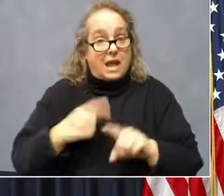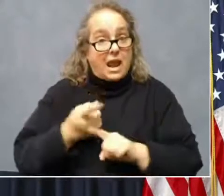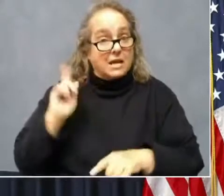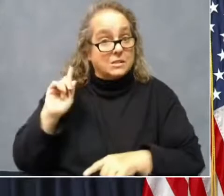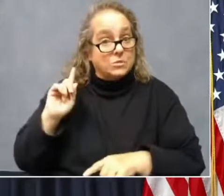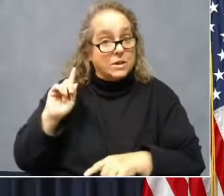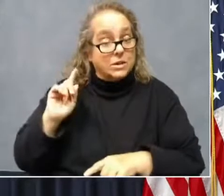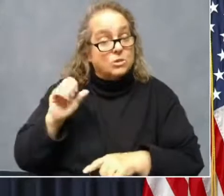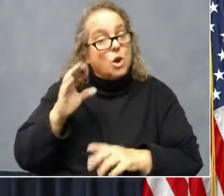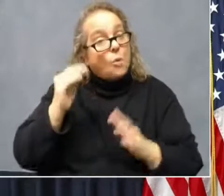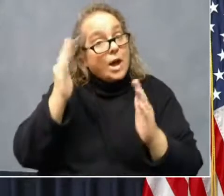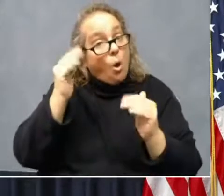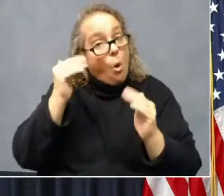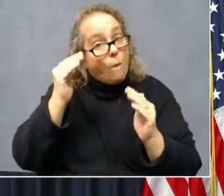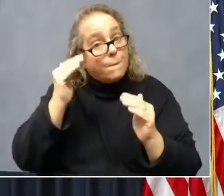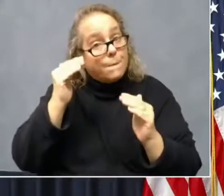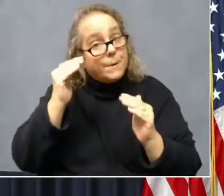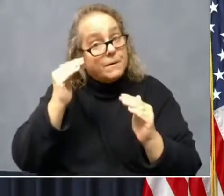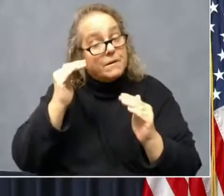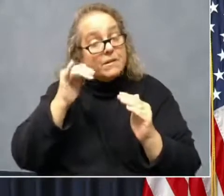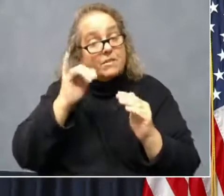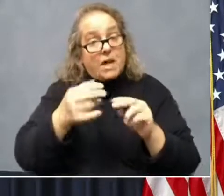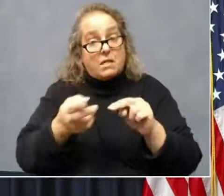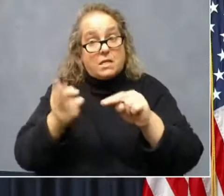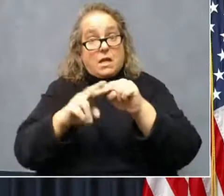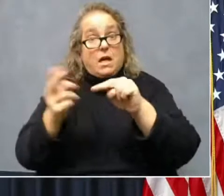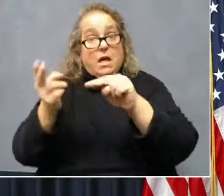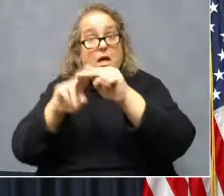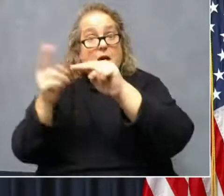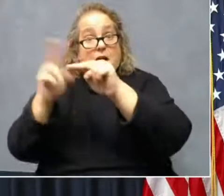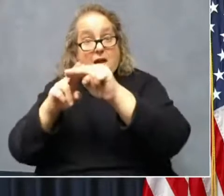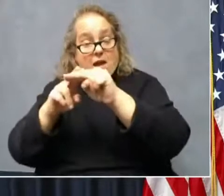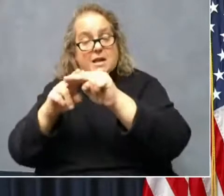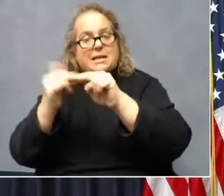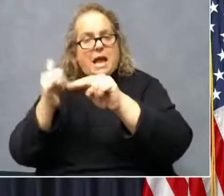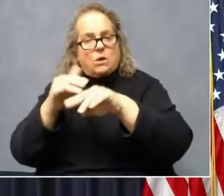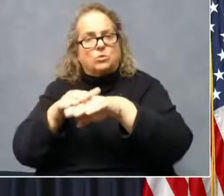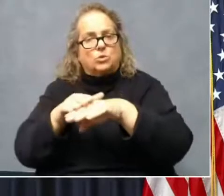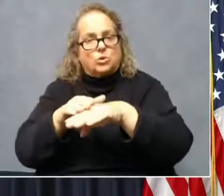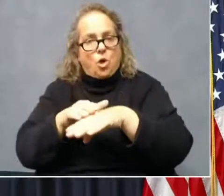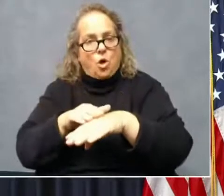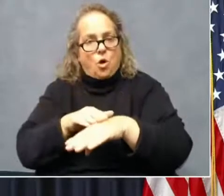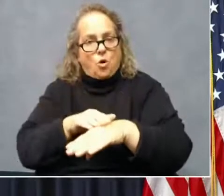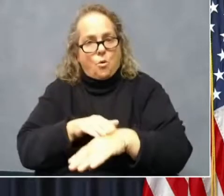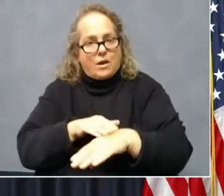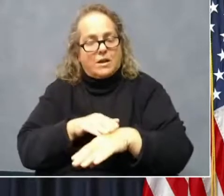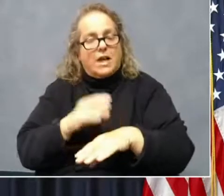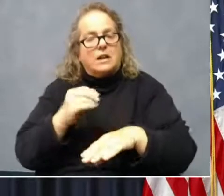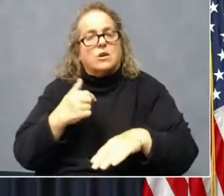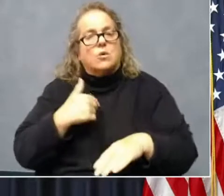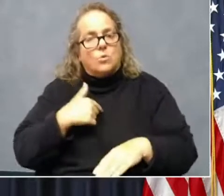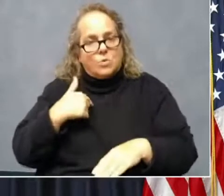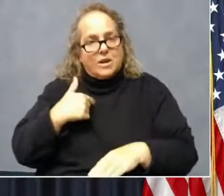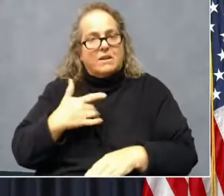the exponential growth that we are seeing is slowing. And we absolutely believe that the steps we are